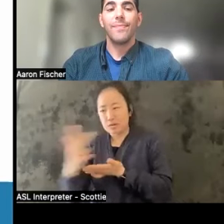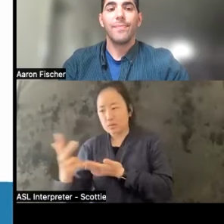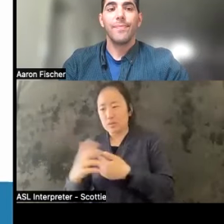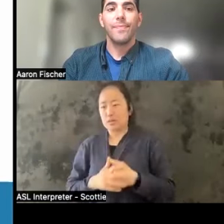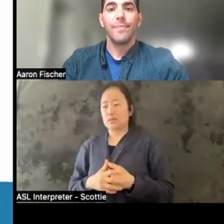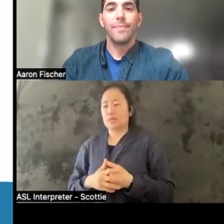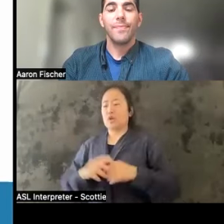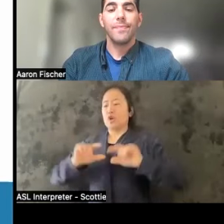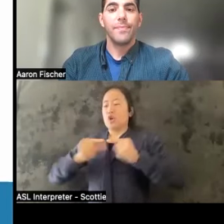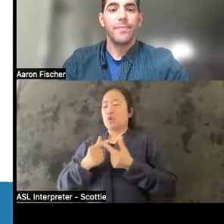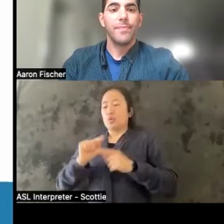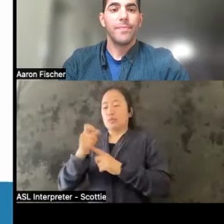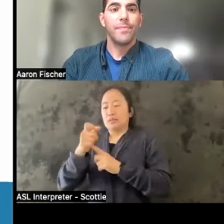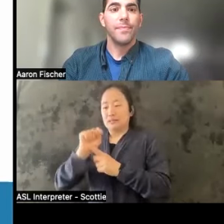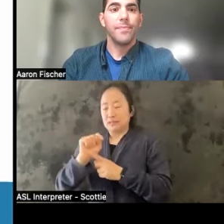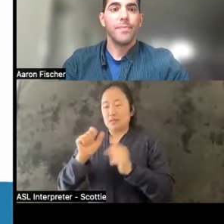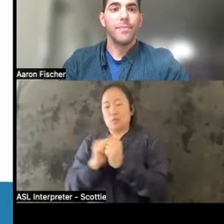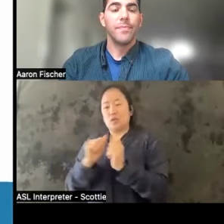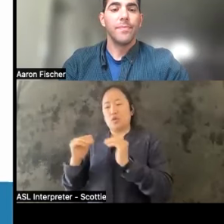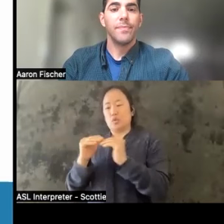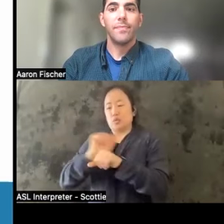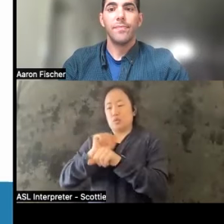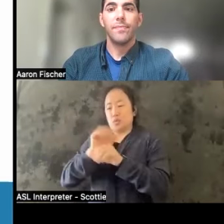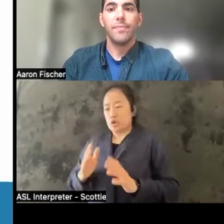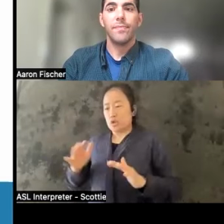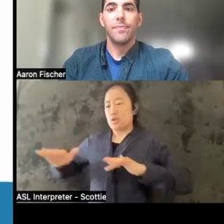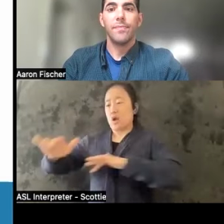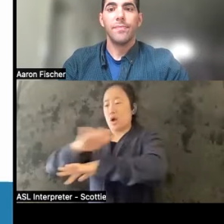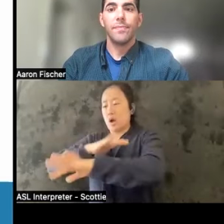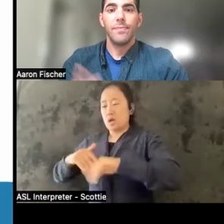legal violations and what would you advise Alice to do?